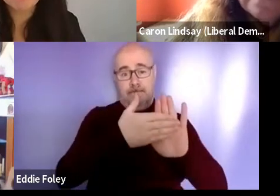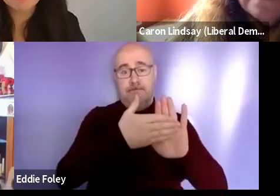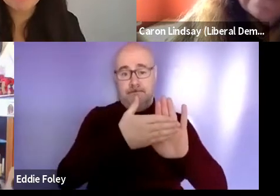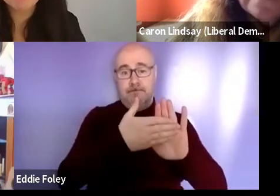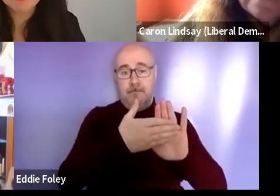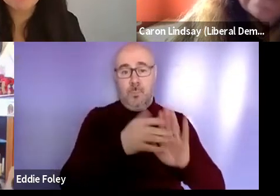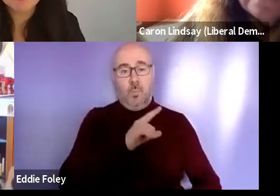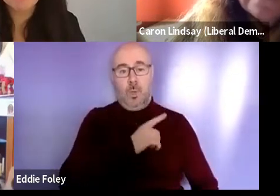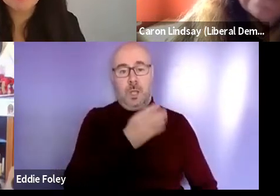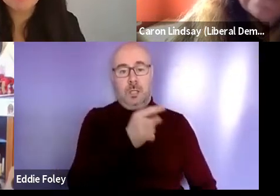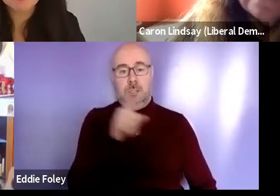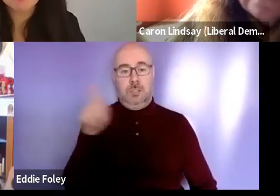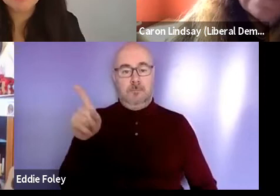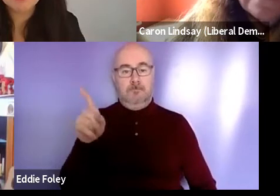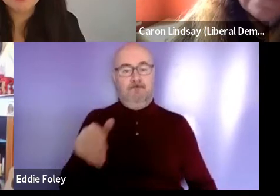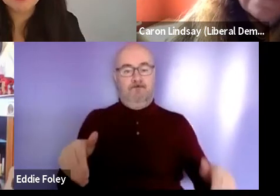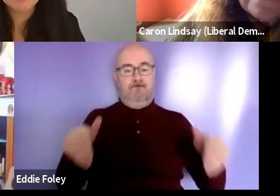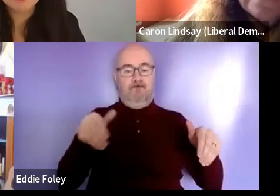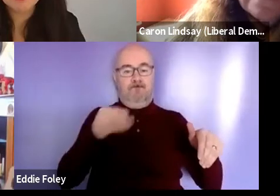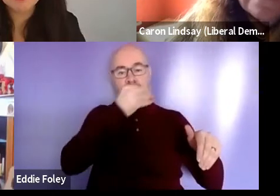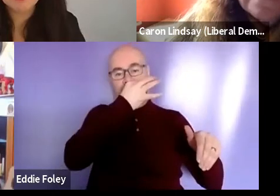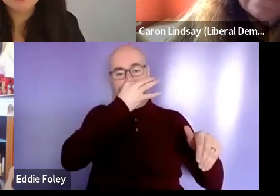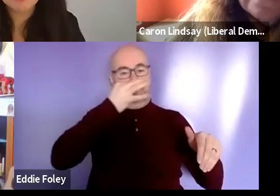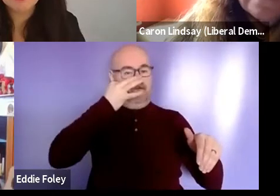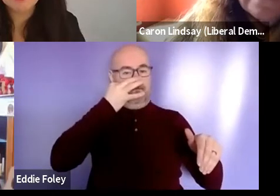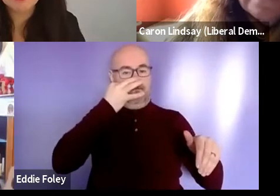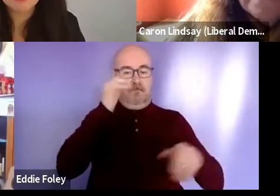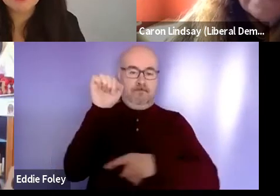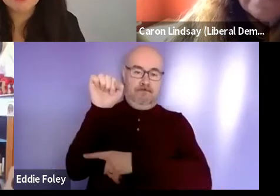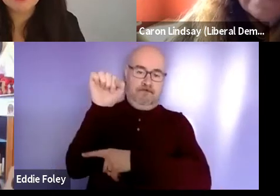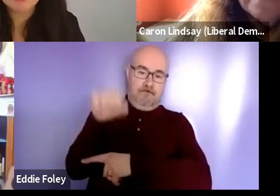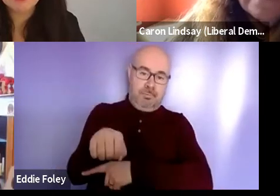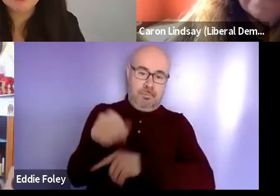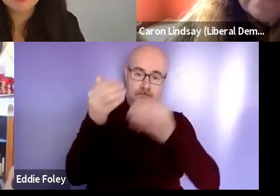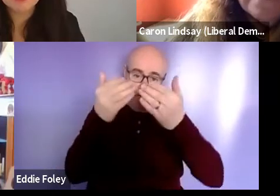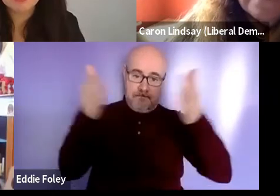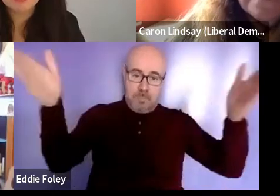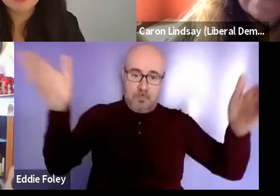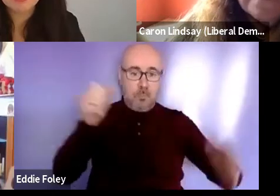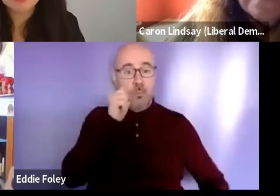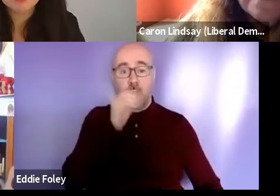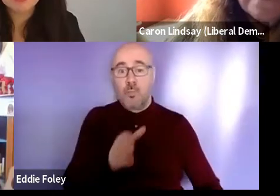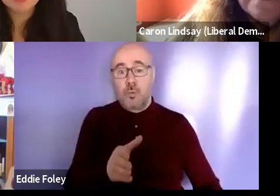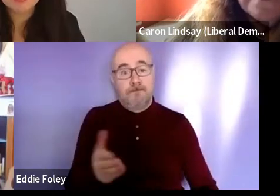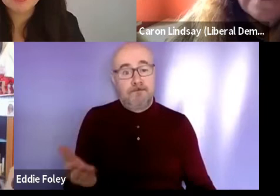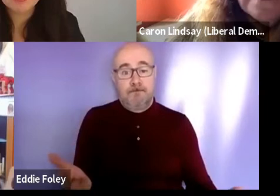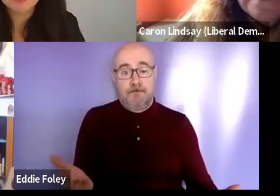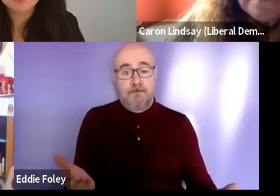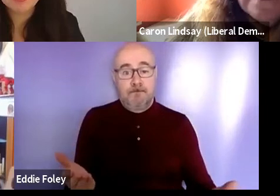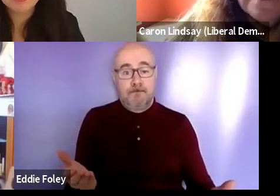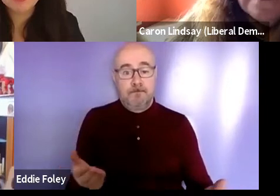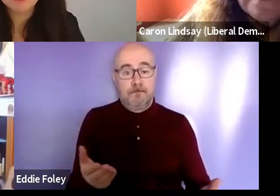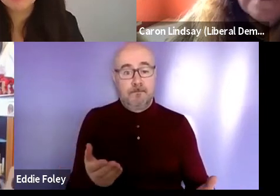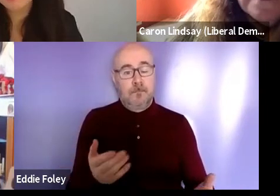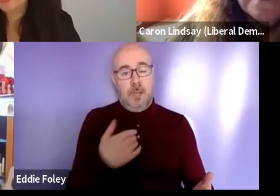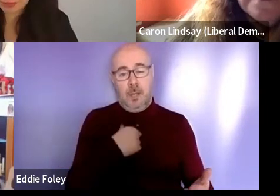that, and I think that's very sad in our country that is still the case. Yeah. I think I would make two quick points.